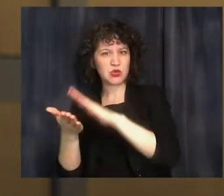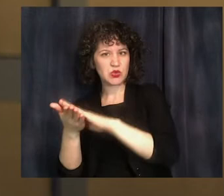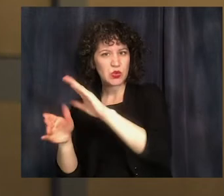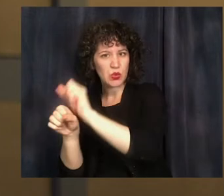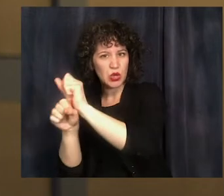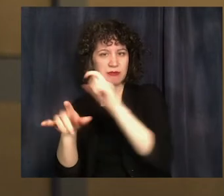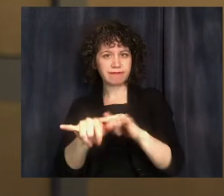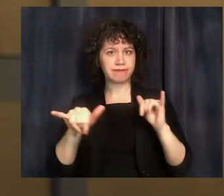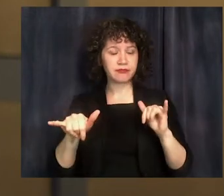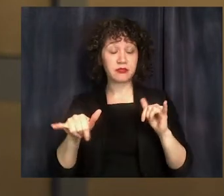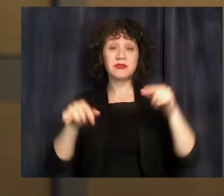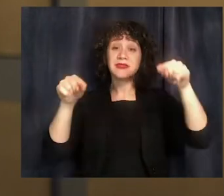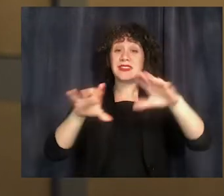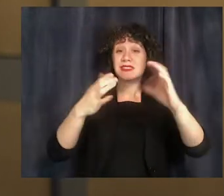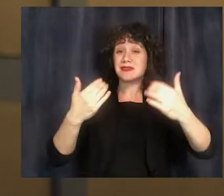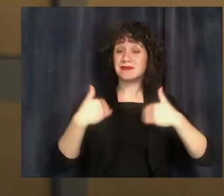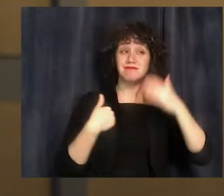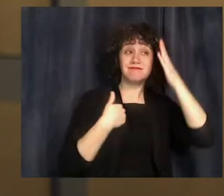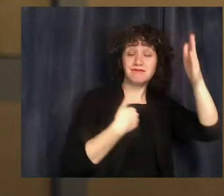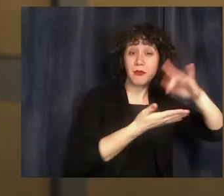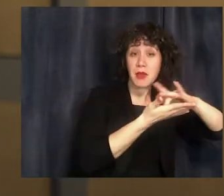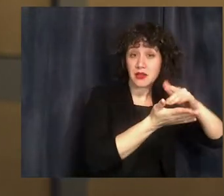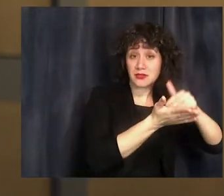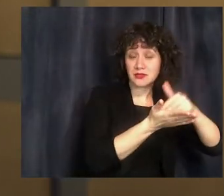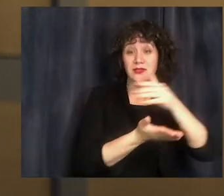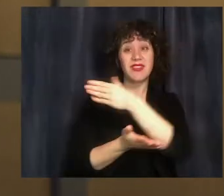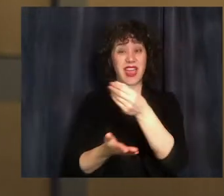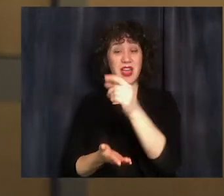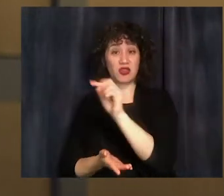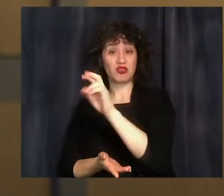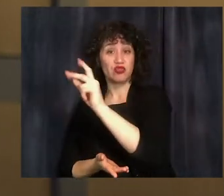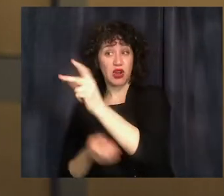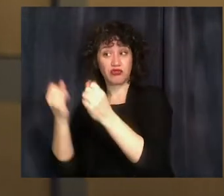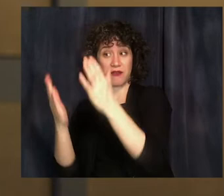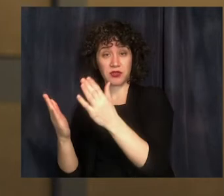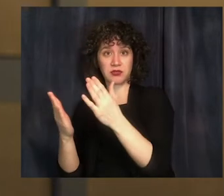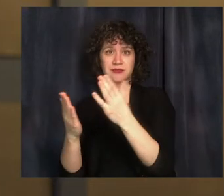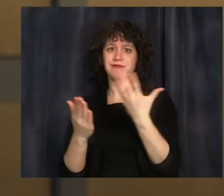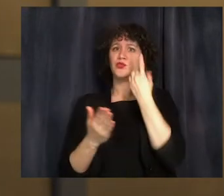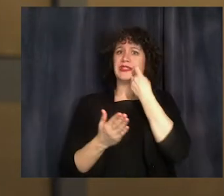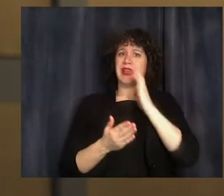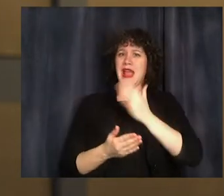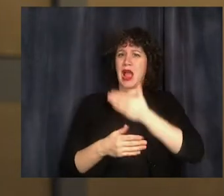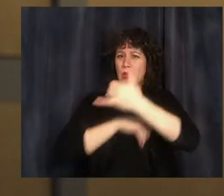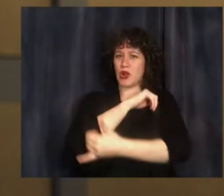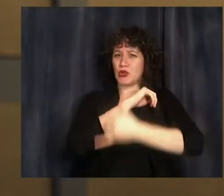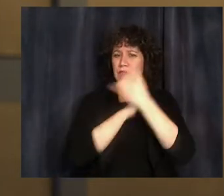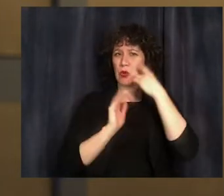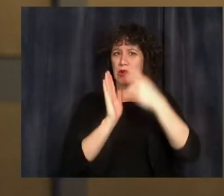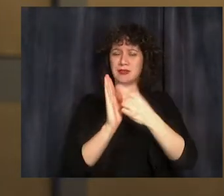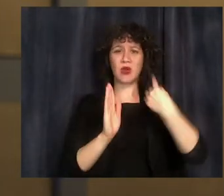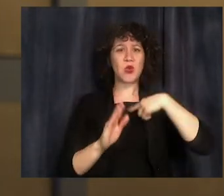in this class, as well as future truck drivers. As we have recently observed in our country, we need all of you to keep our